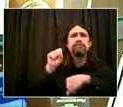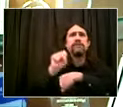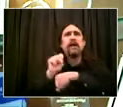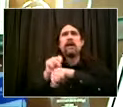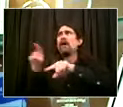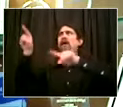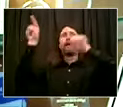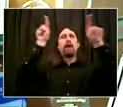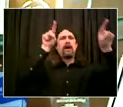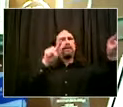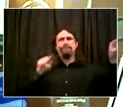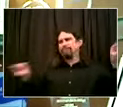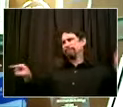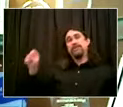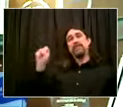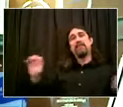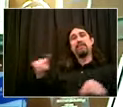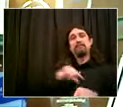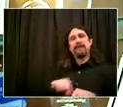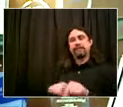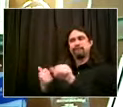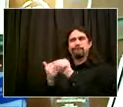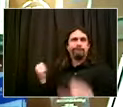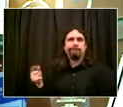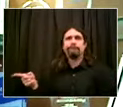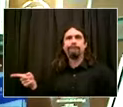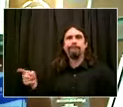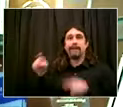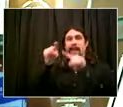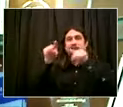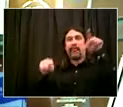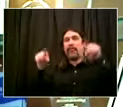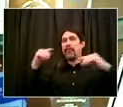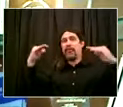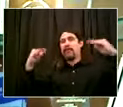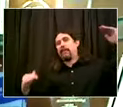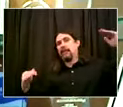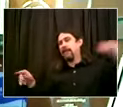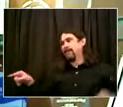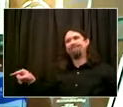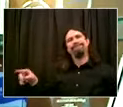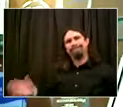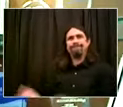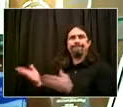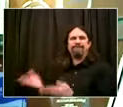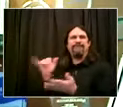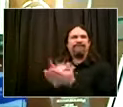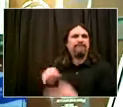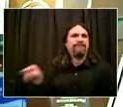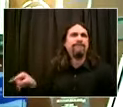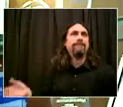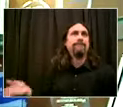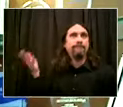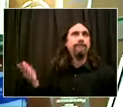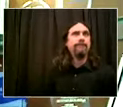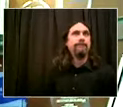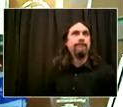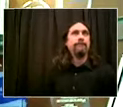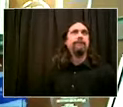in, but we would say, who are the jobs for? Are they for the local residents? We talk about the airport. There's